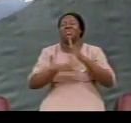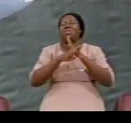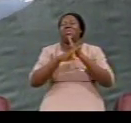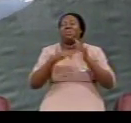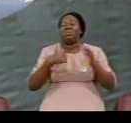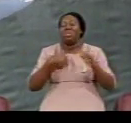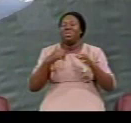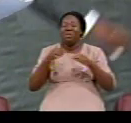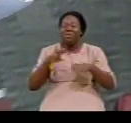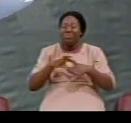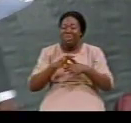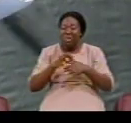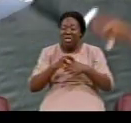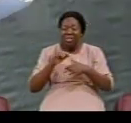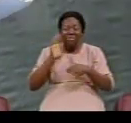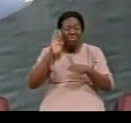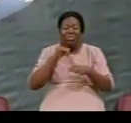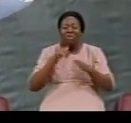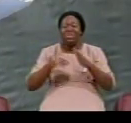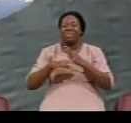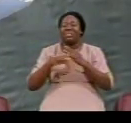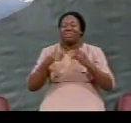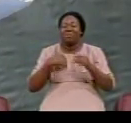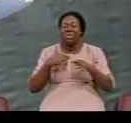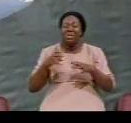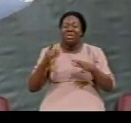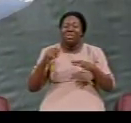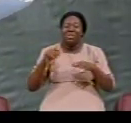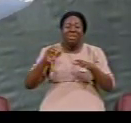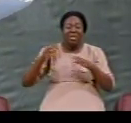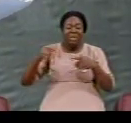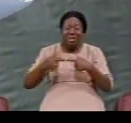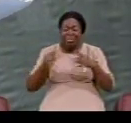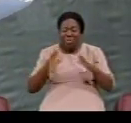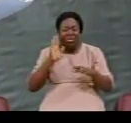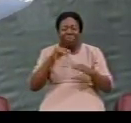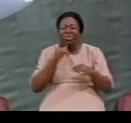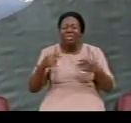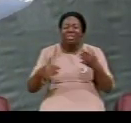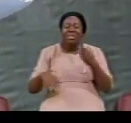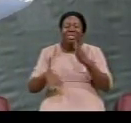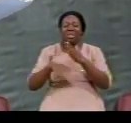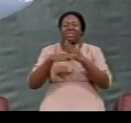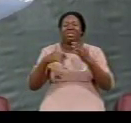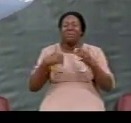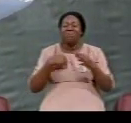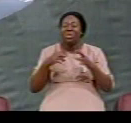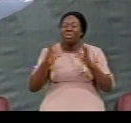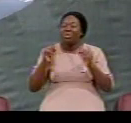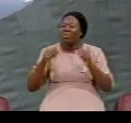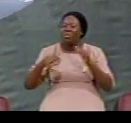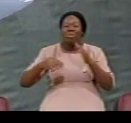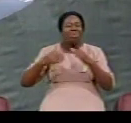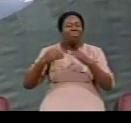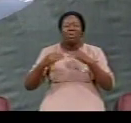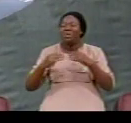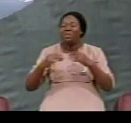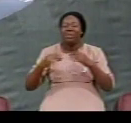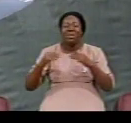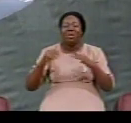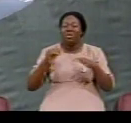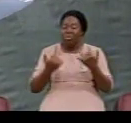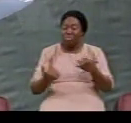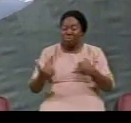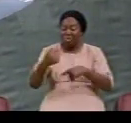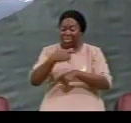The enemy will not hinder me. Nothing, no hindrance, no barrier. Today I will touch Jesus. I